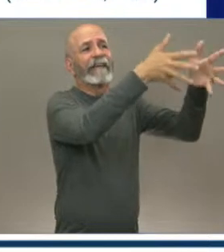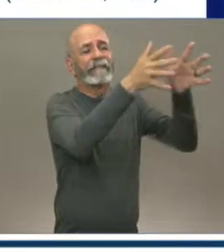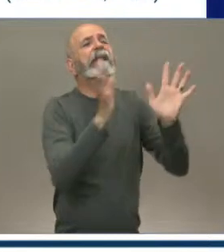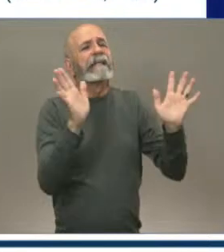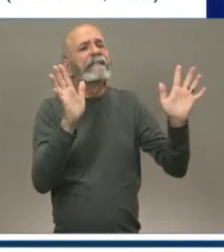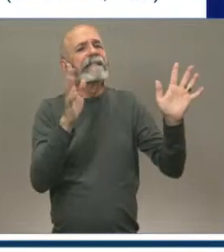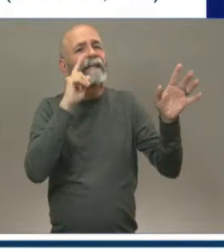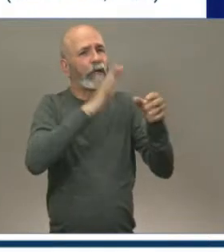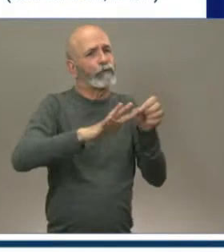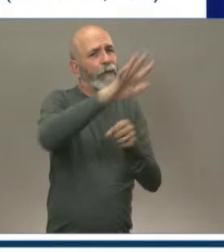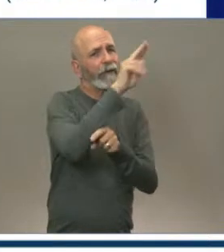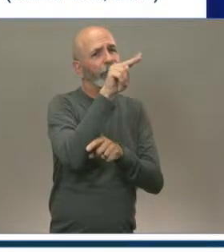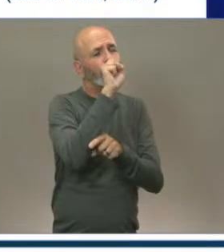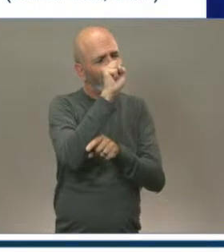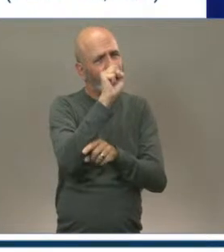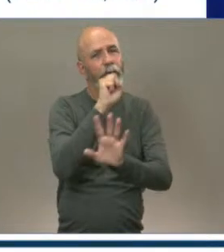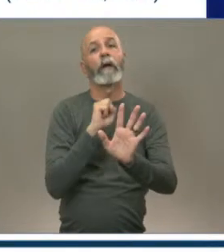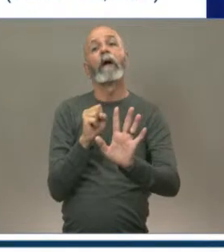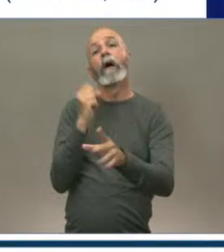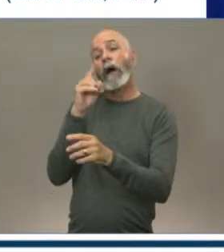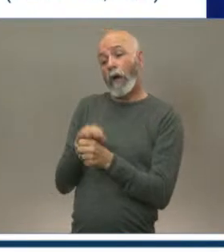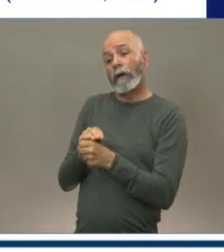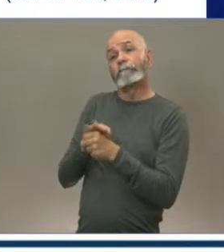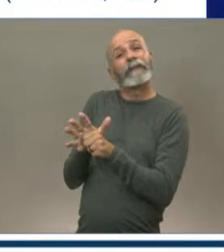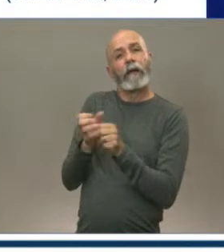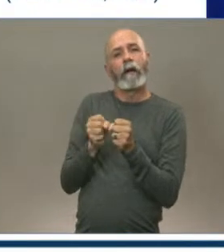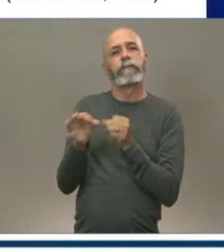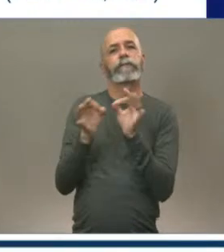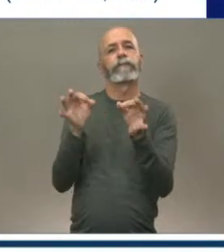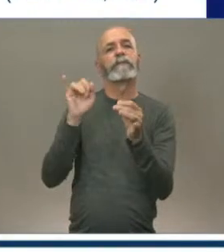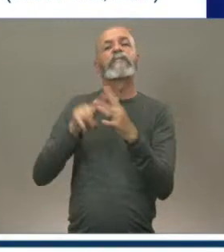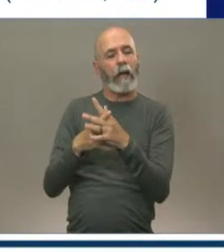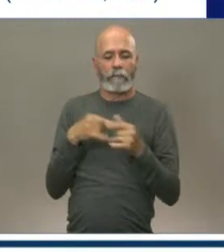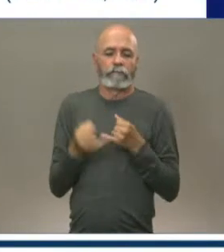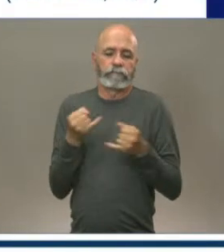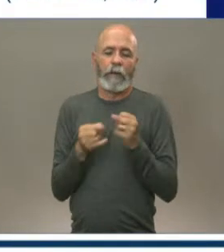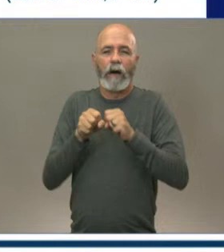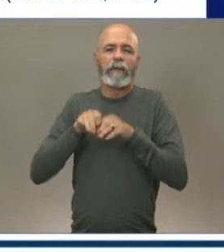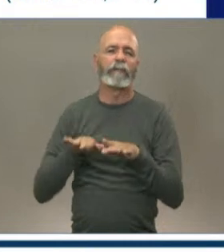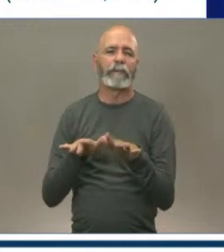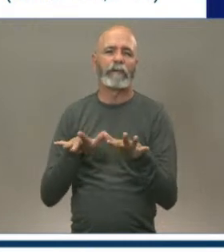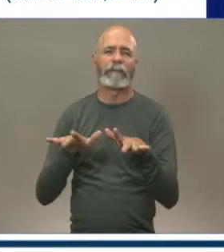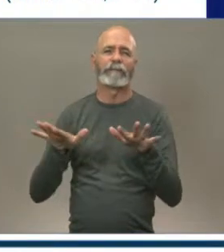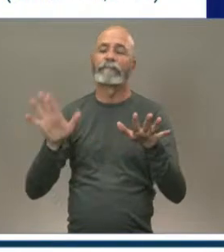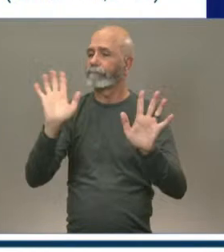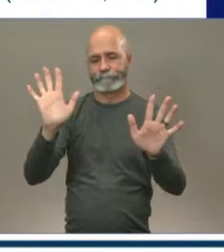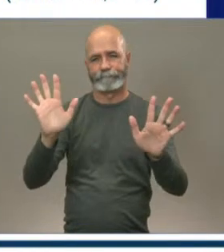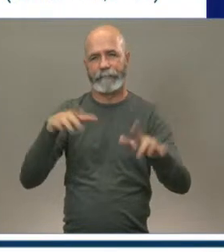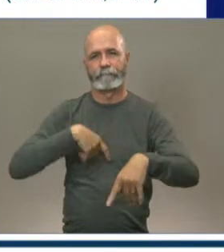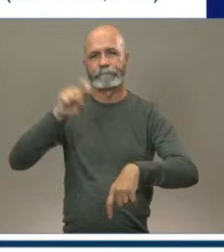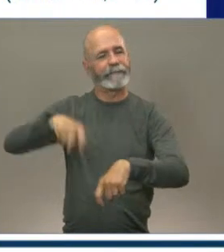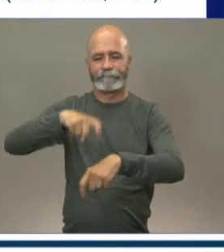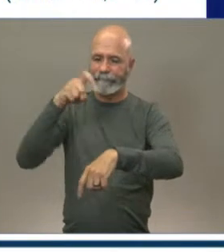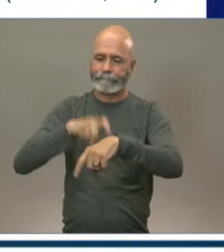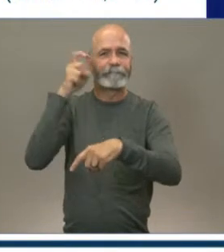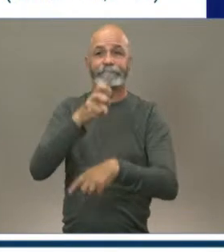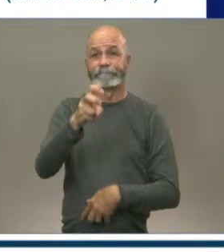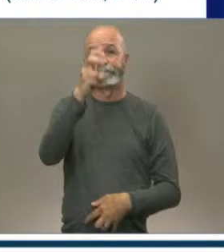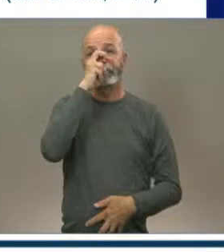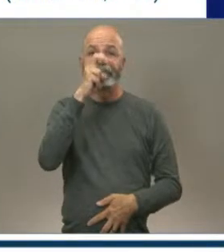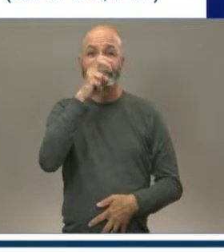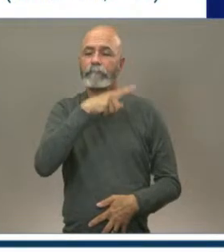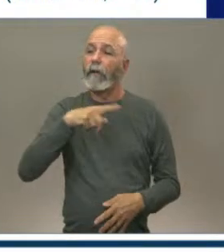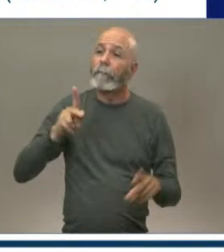variants are still on the move in our province, and that's why we have to continue to follow the restrictions. And I want to thank all Nova Scotians